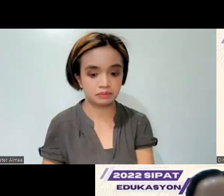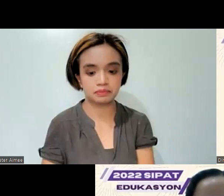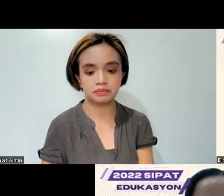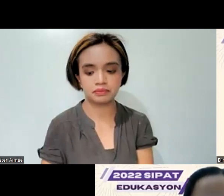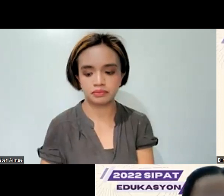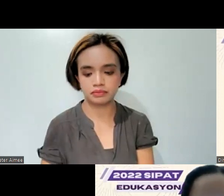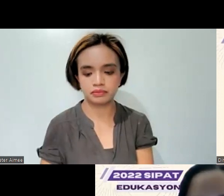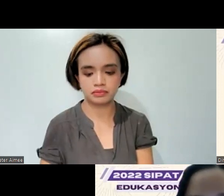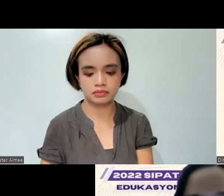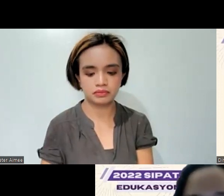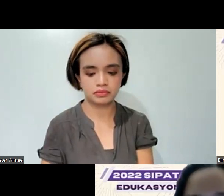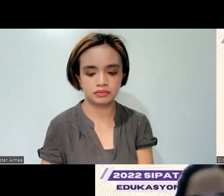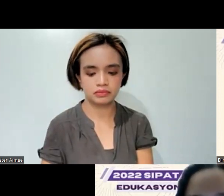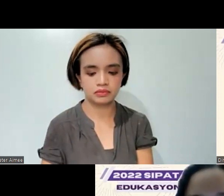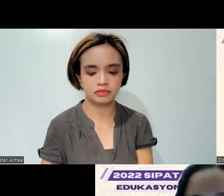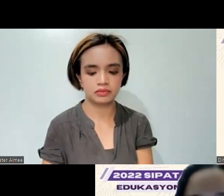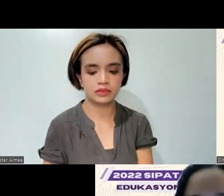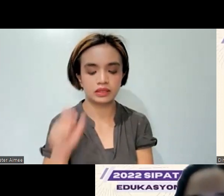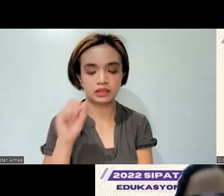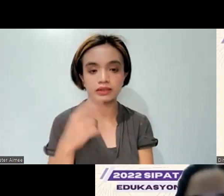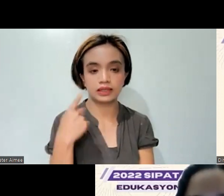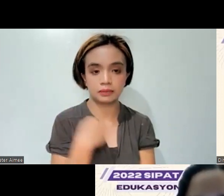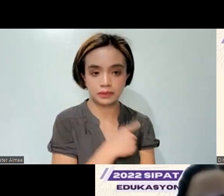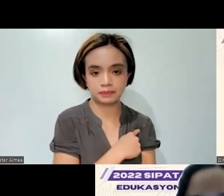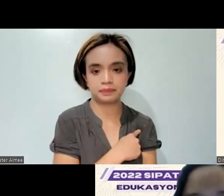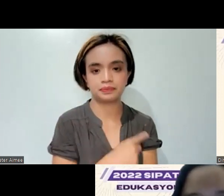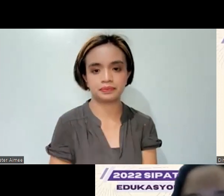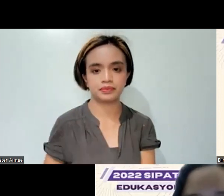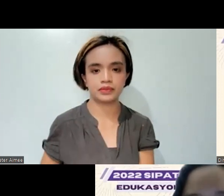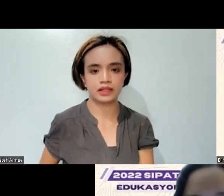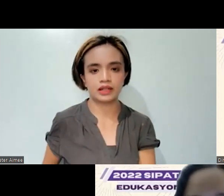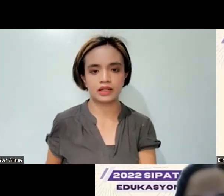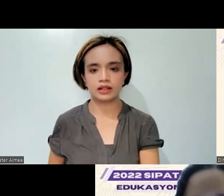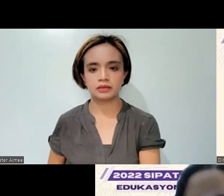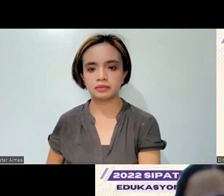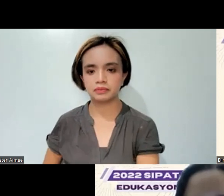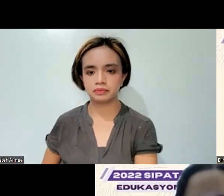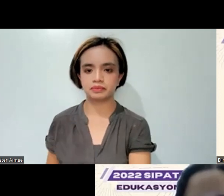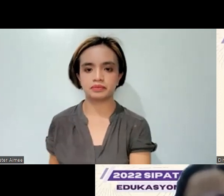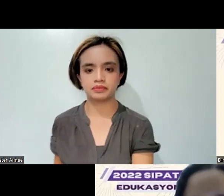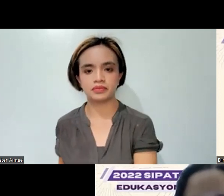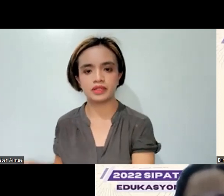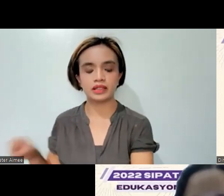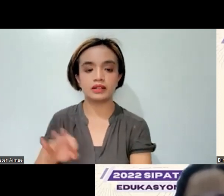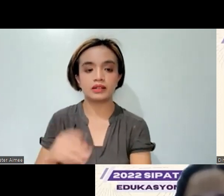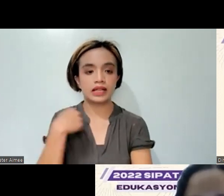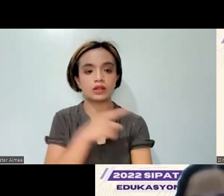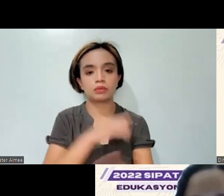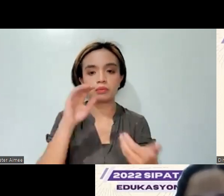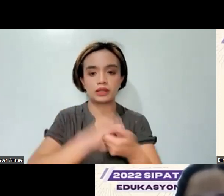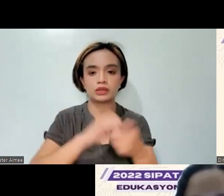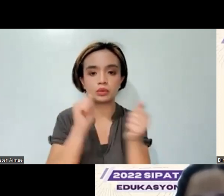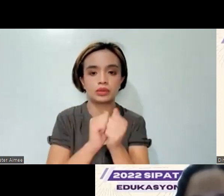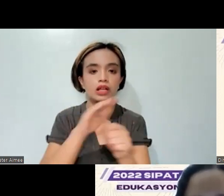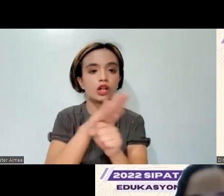Teach hype. With regard to how do I put it? Partnering with local communities